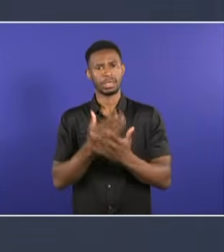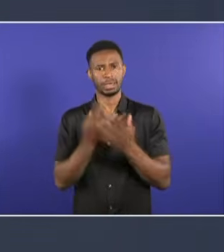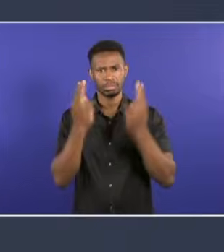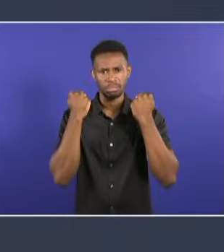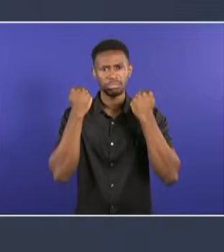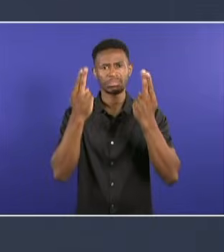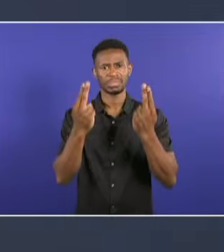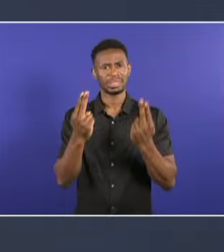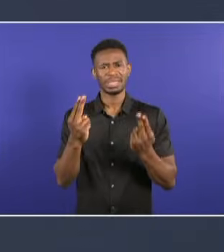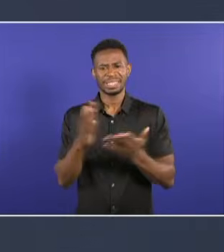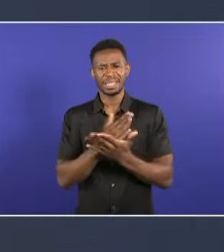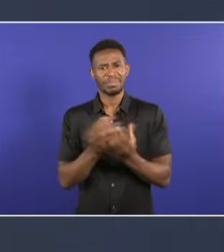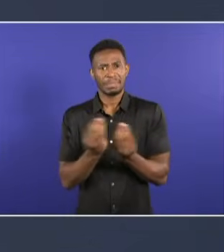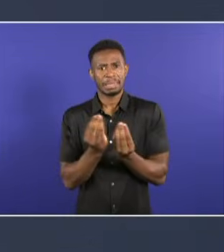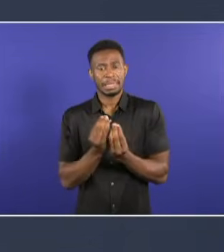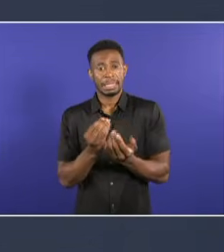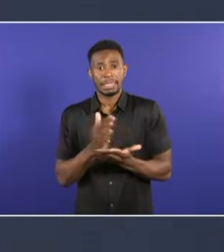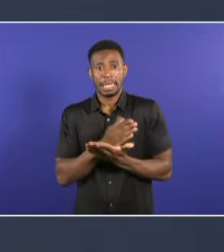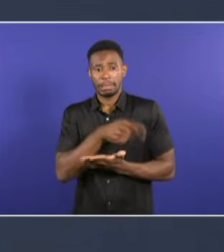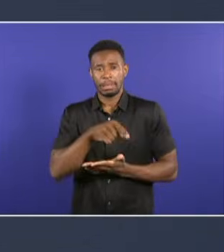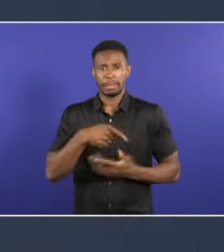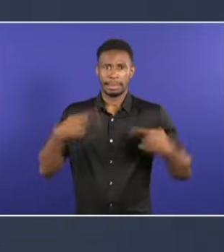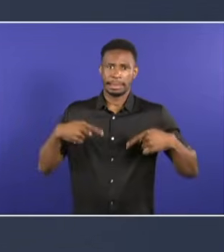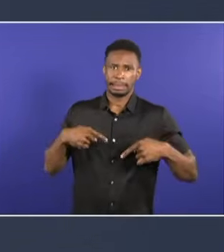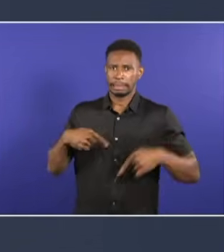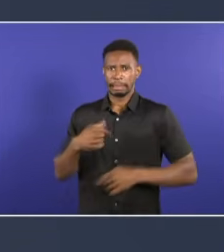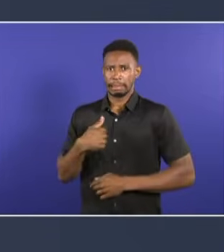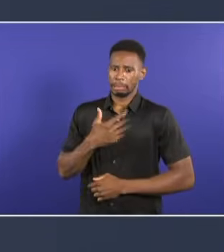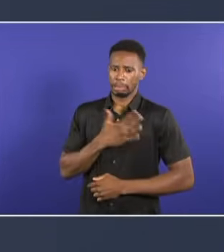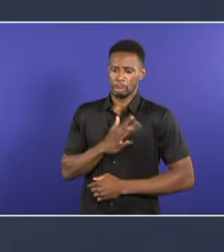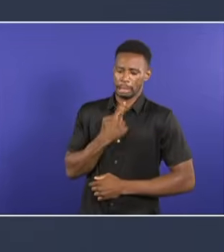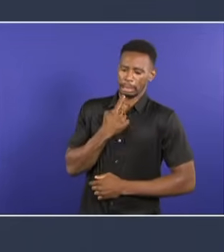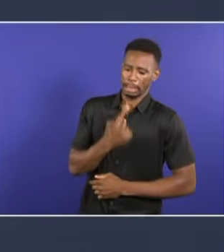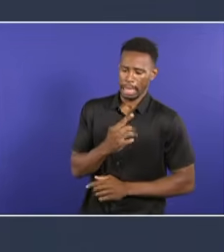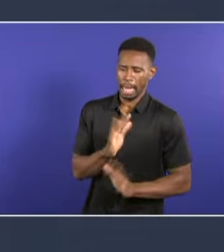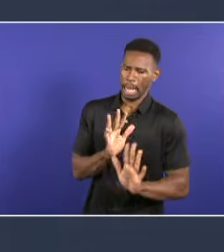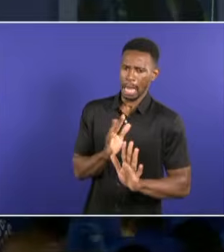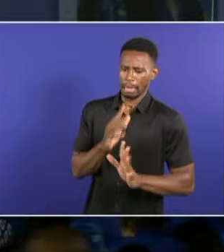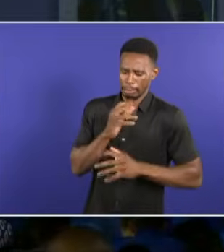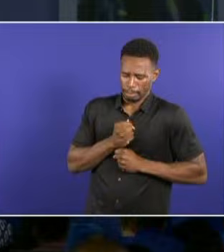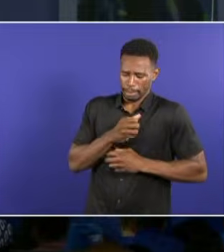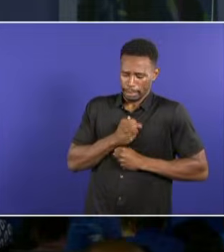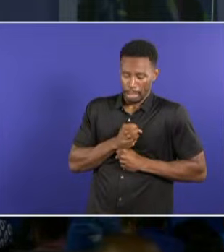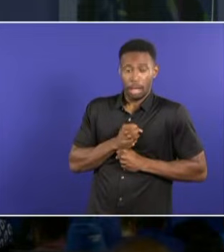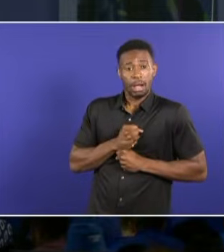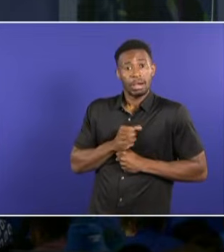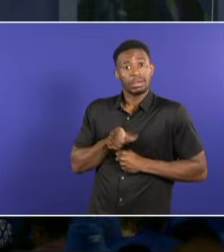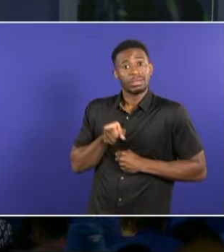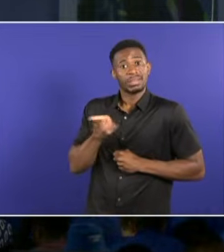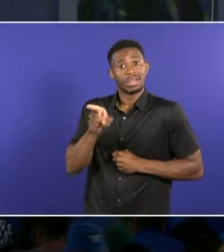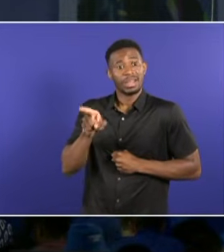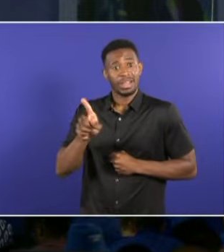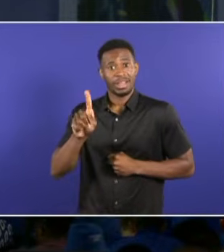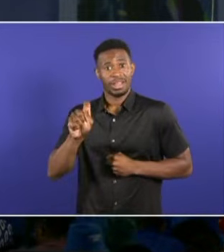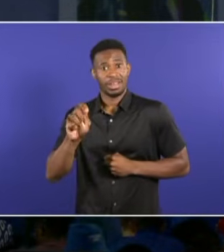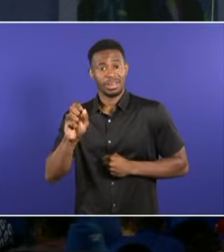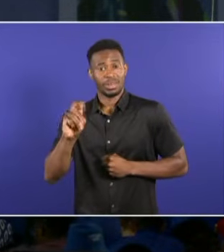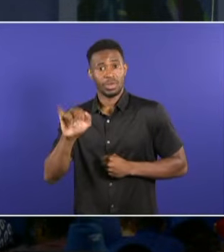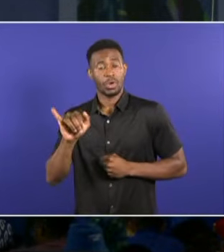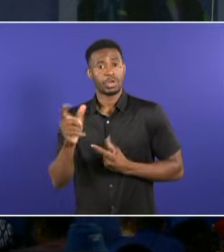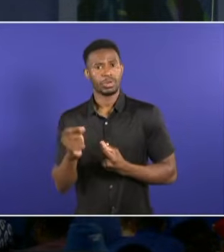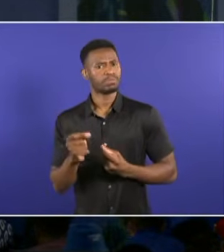to say what others will not say, and to challenge power. Tony laid the foundation for the